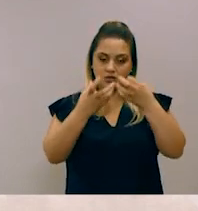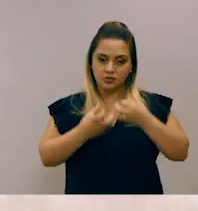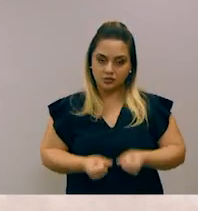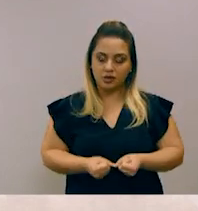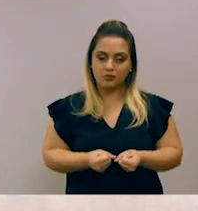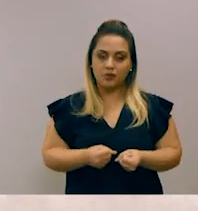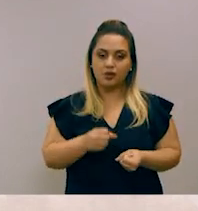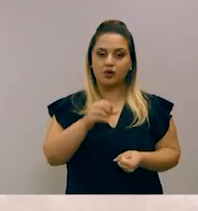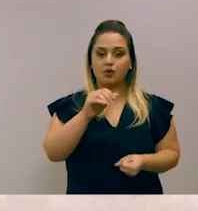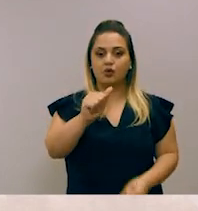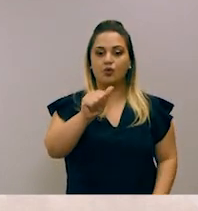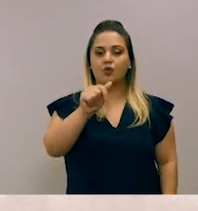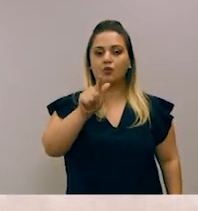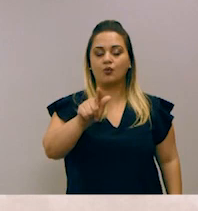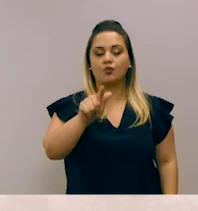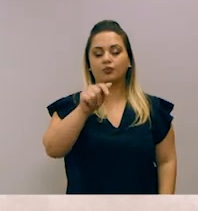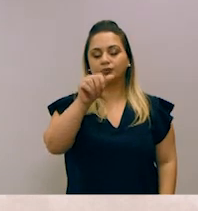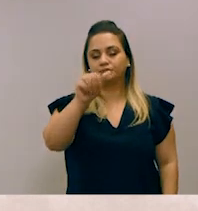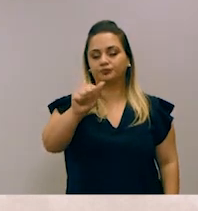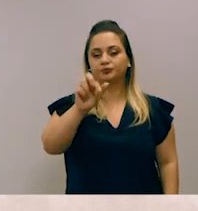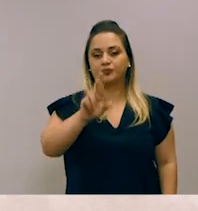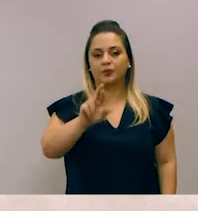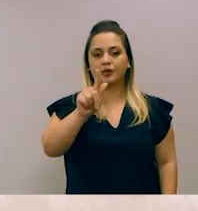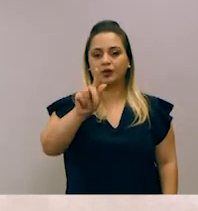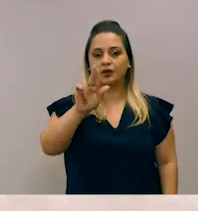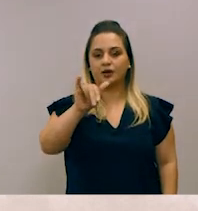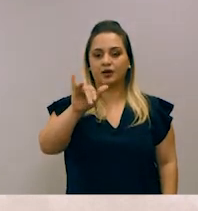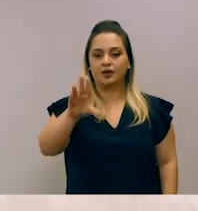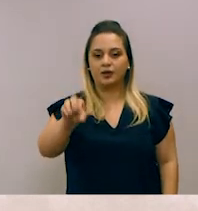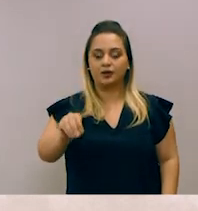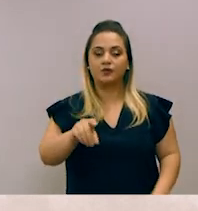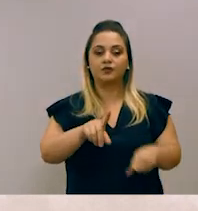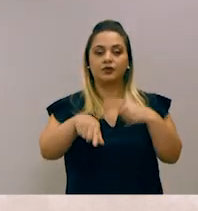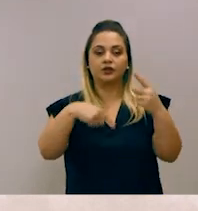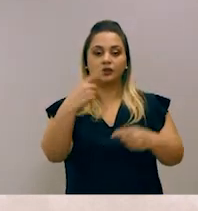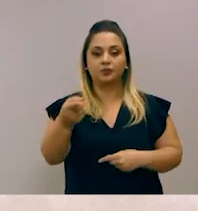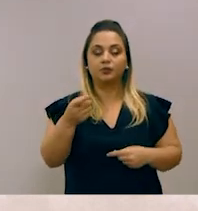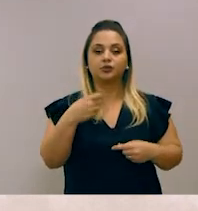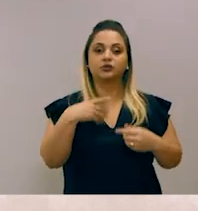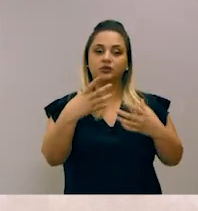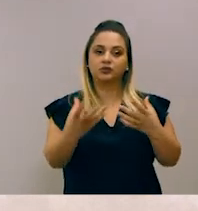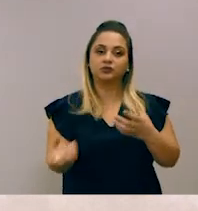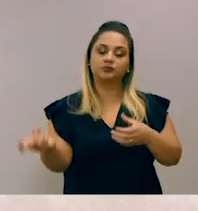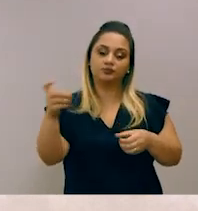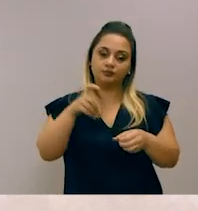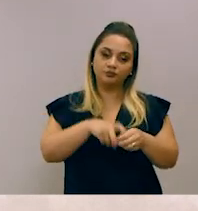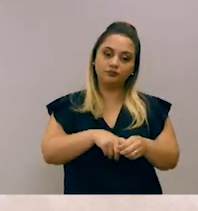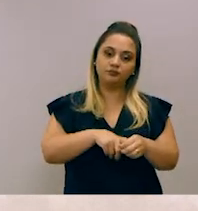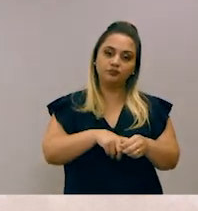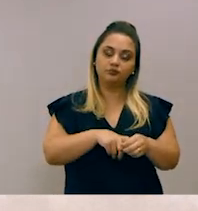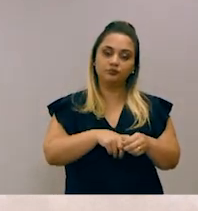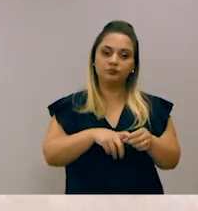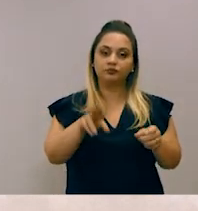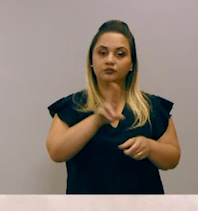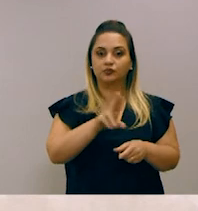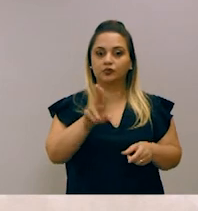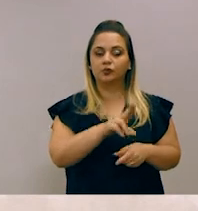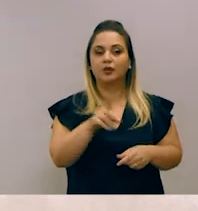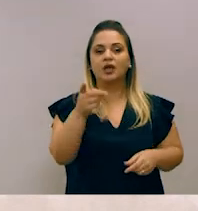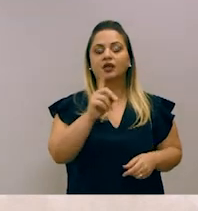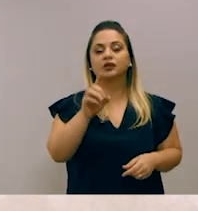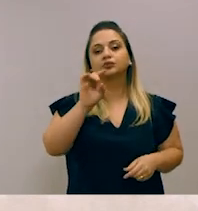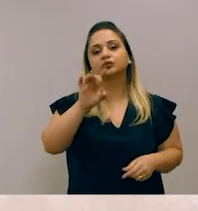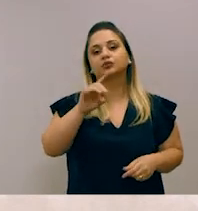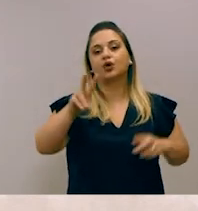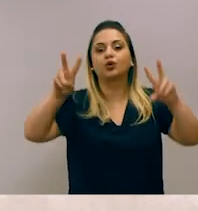receives the file, and from the content of the file and the name of the file, it